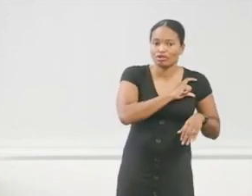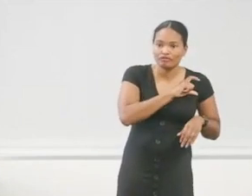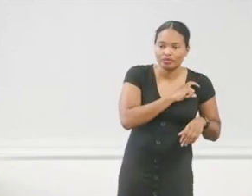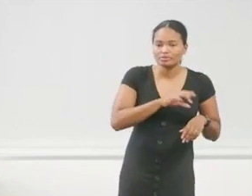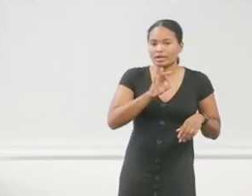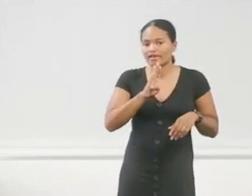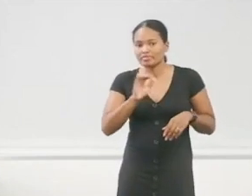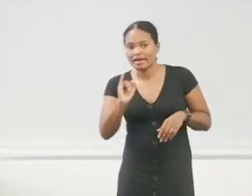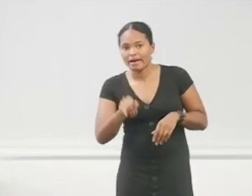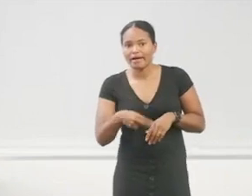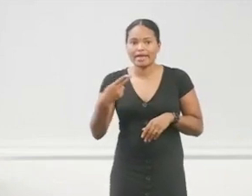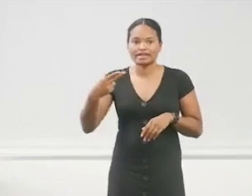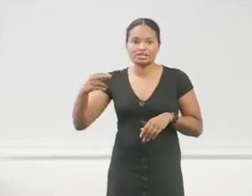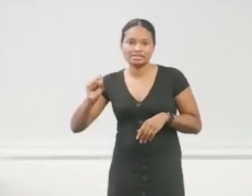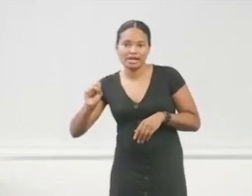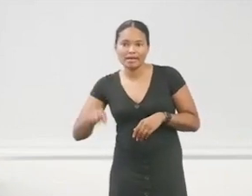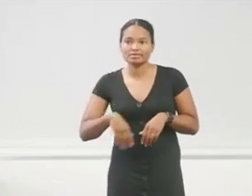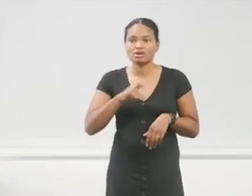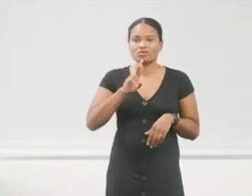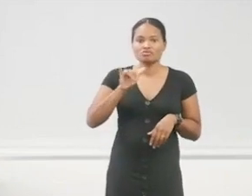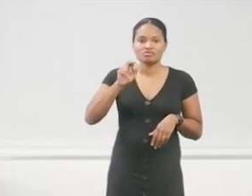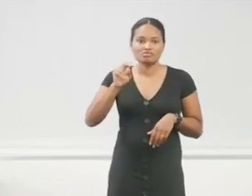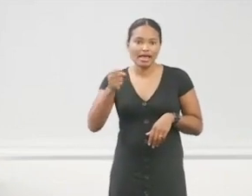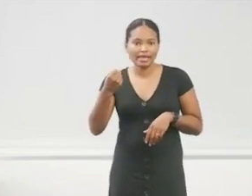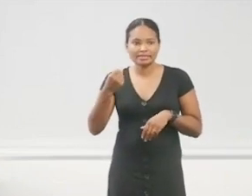FBI or HHS or Ryan's